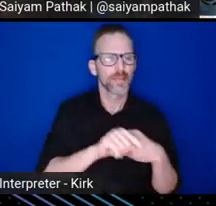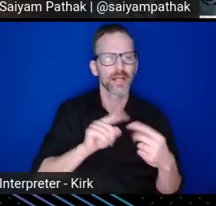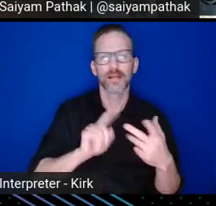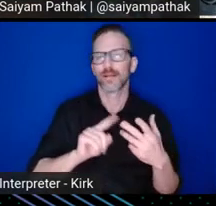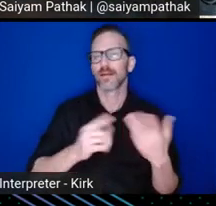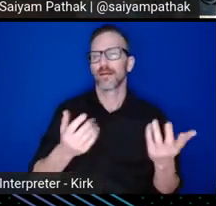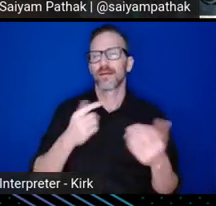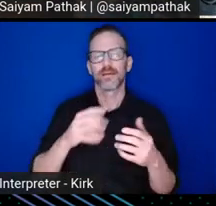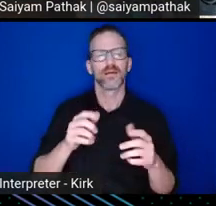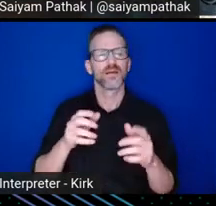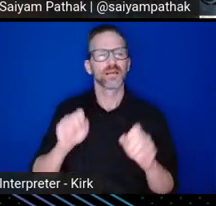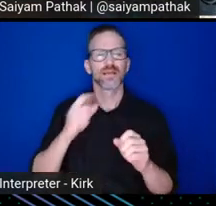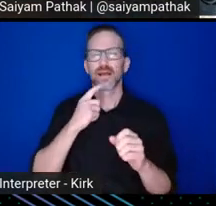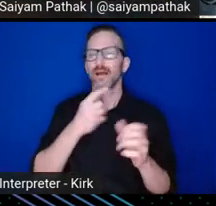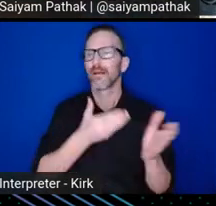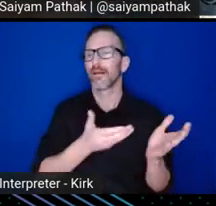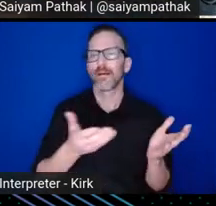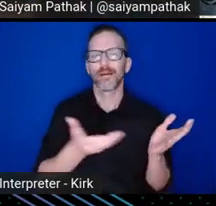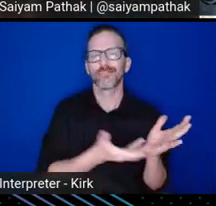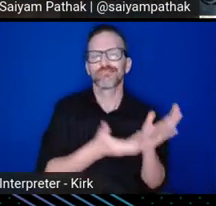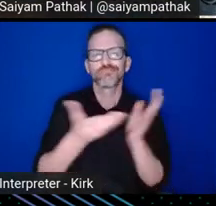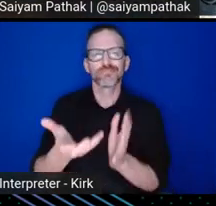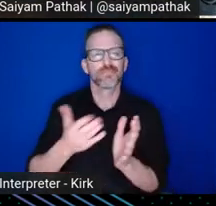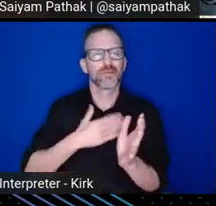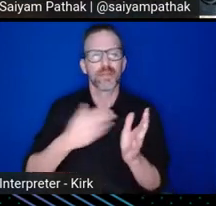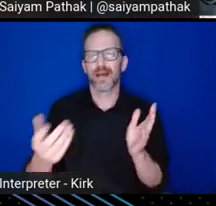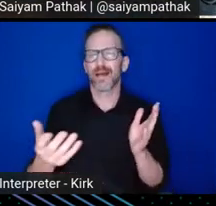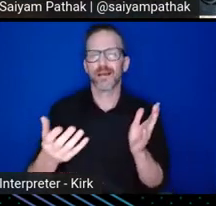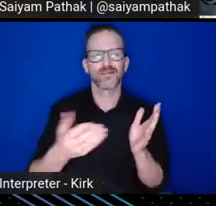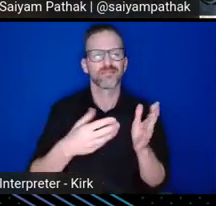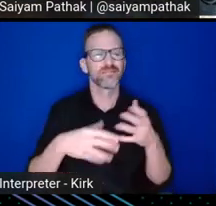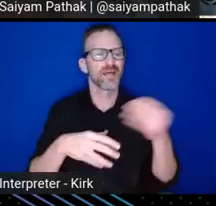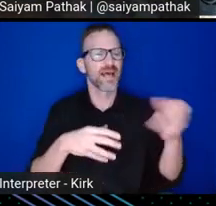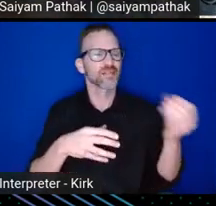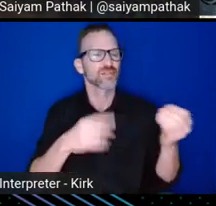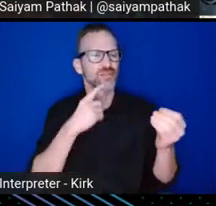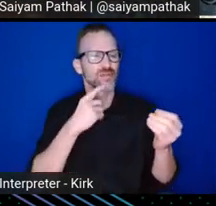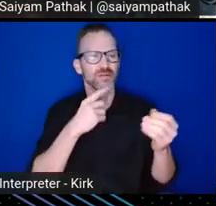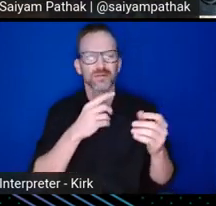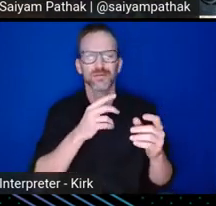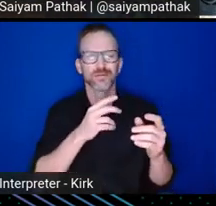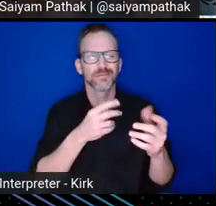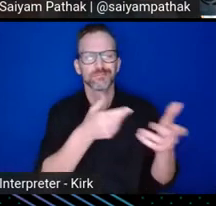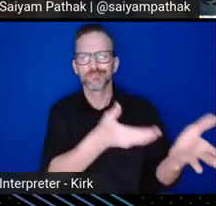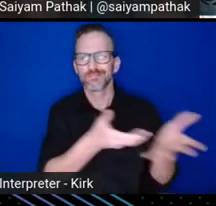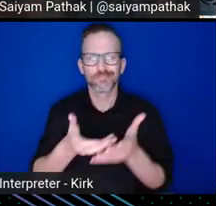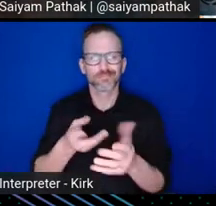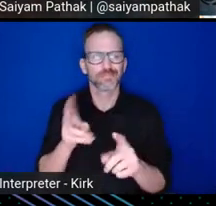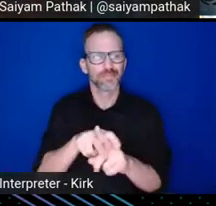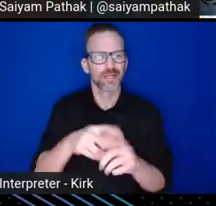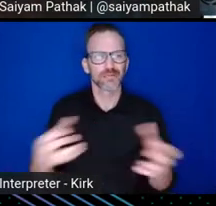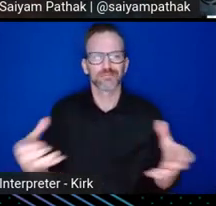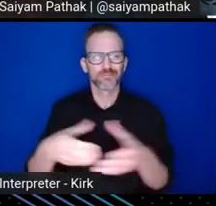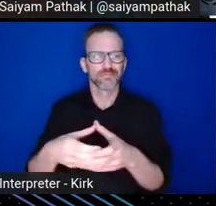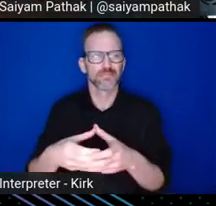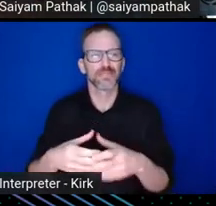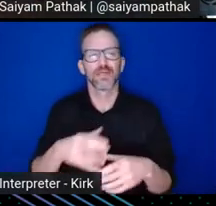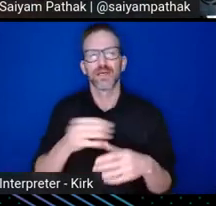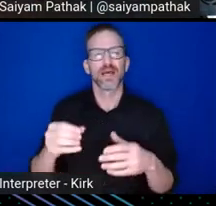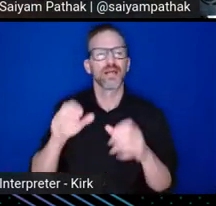system, so you can bring your own plugin, the external plugin, and any other ecosystem tools. So it gives you a PaaS like